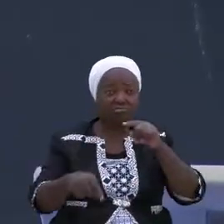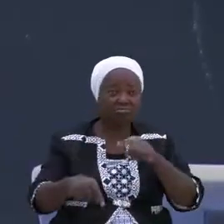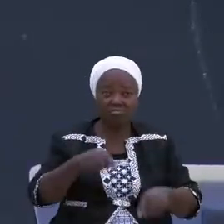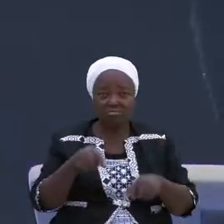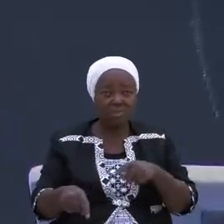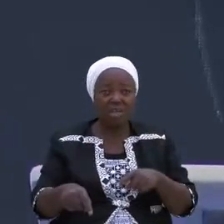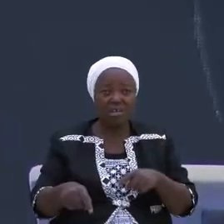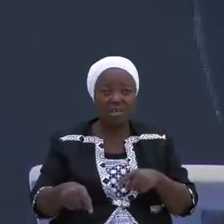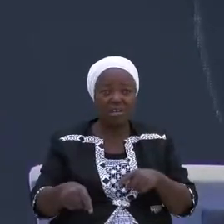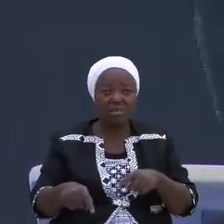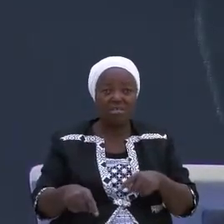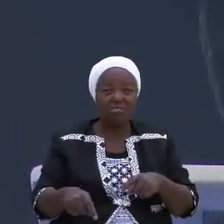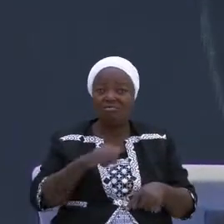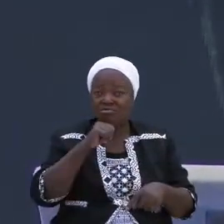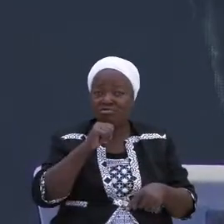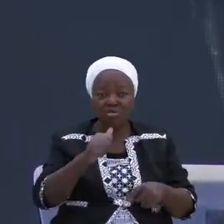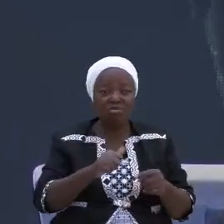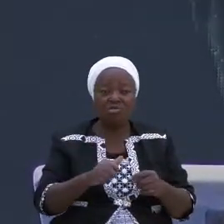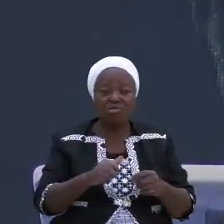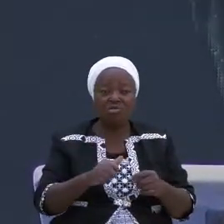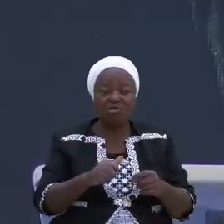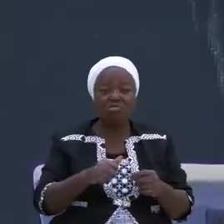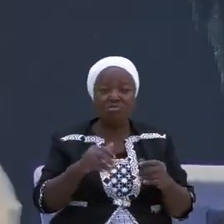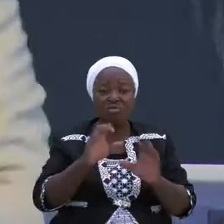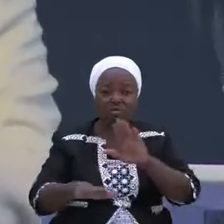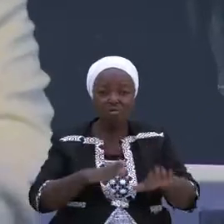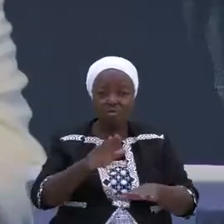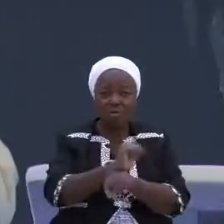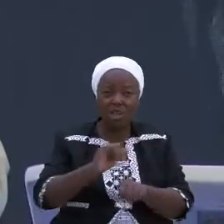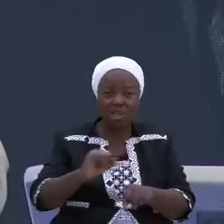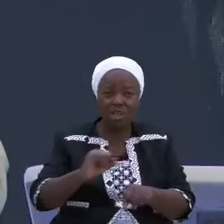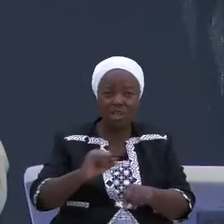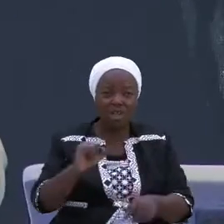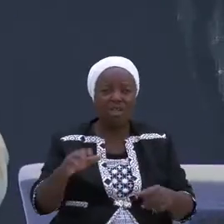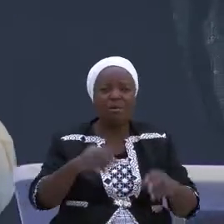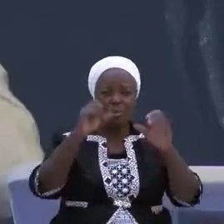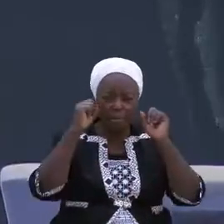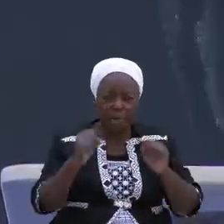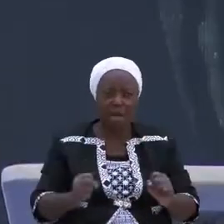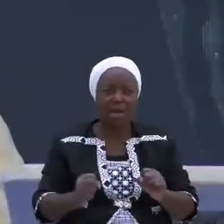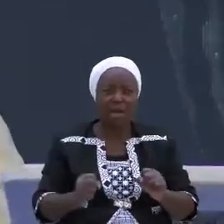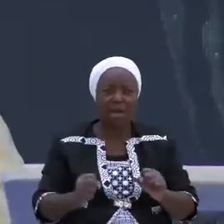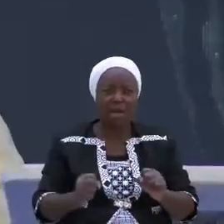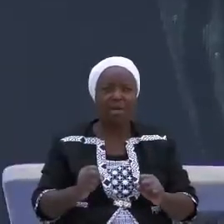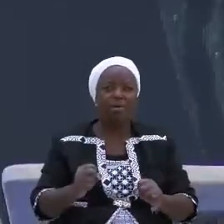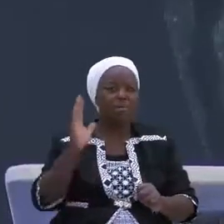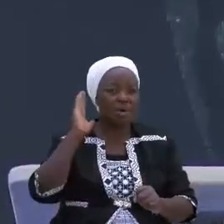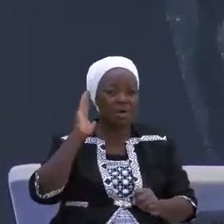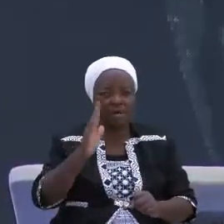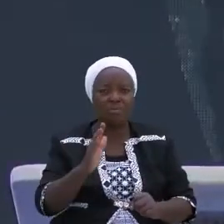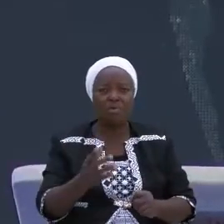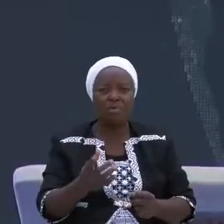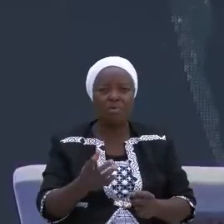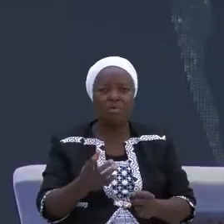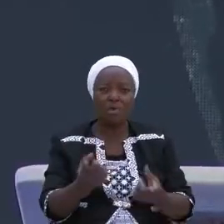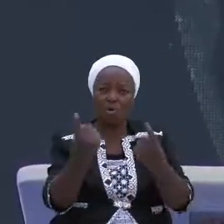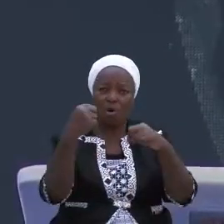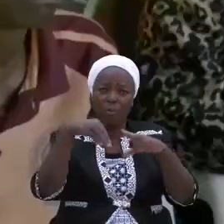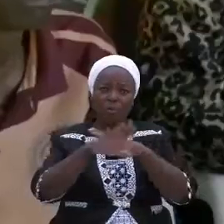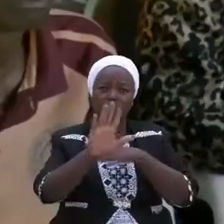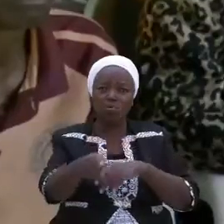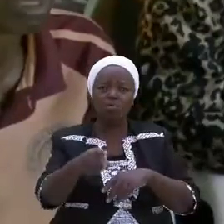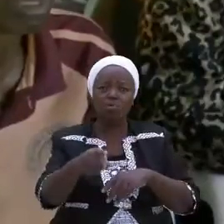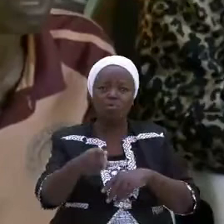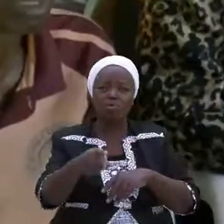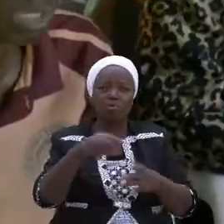in potential not working power will search into you tonight in